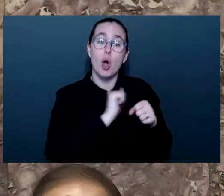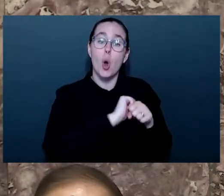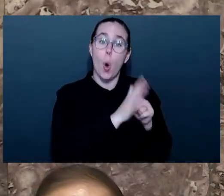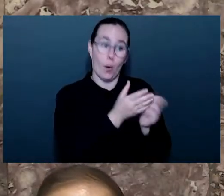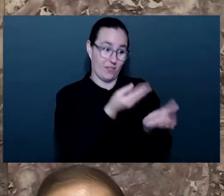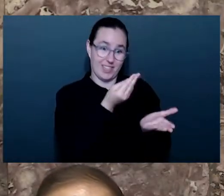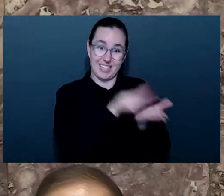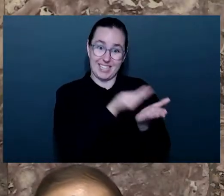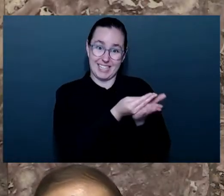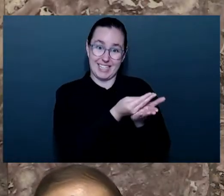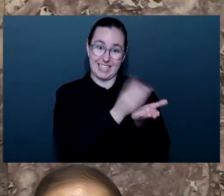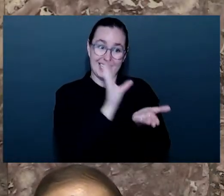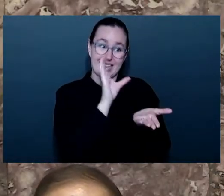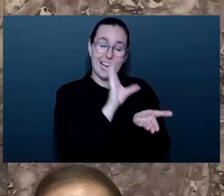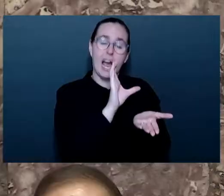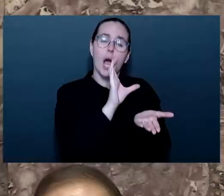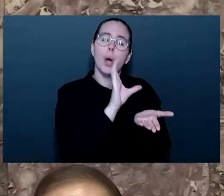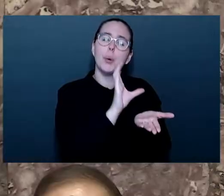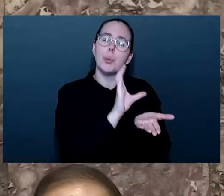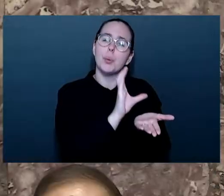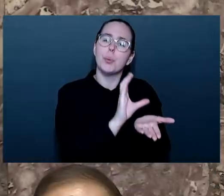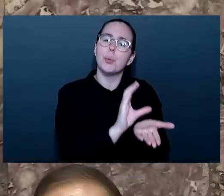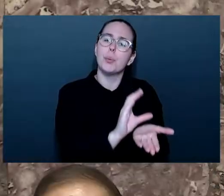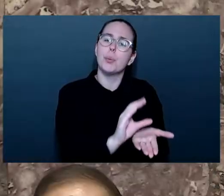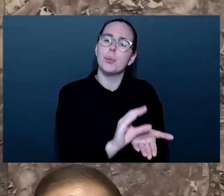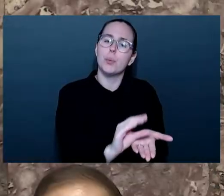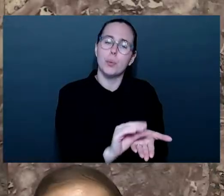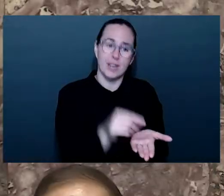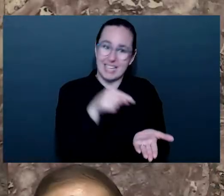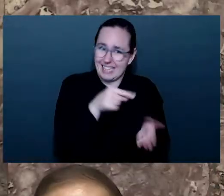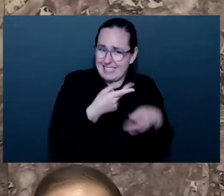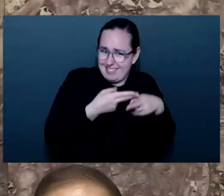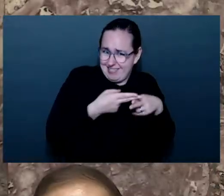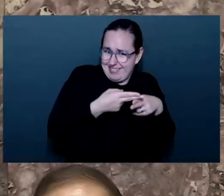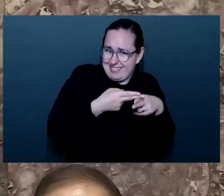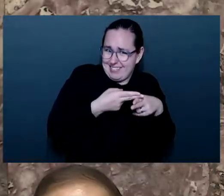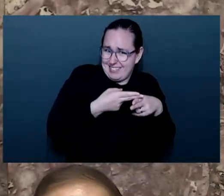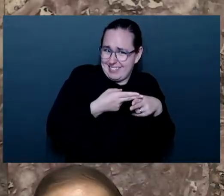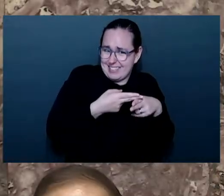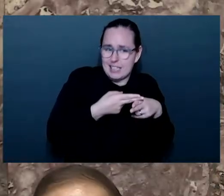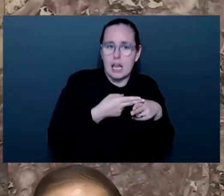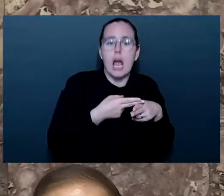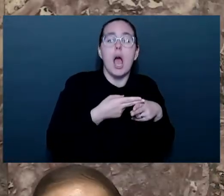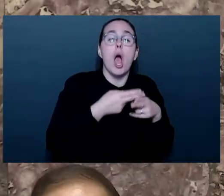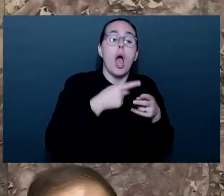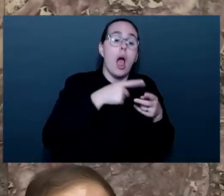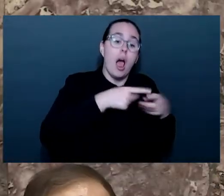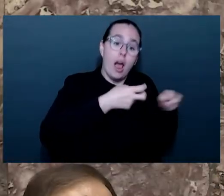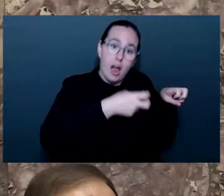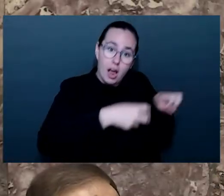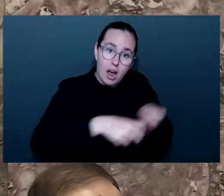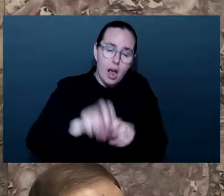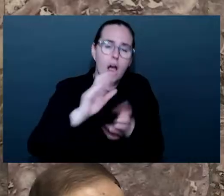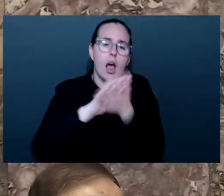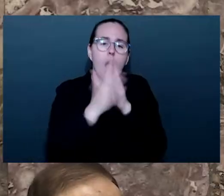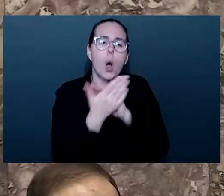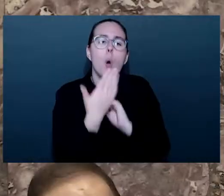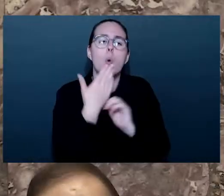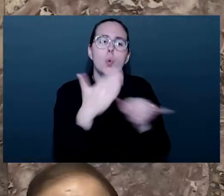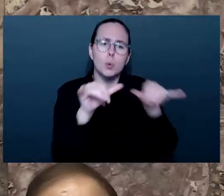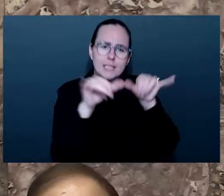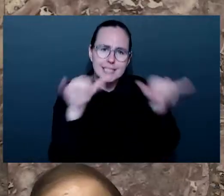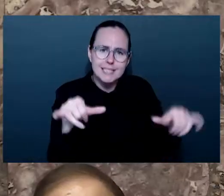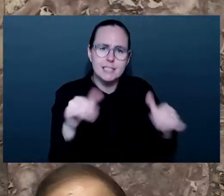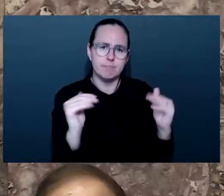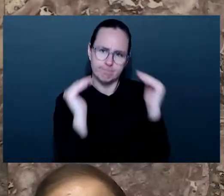a long-term system of care that is predictable and stable. Mr. Speaker, this government is focused on that work. The work is happening inside the